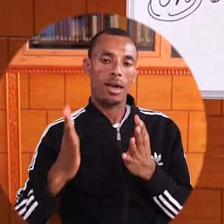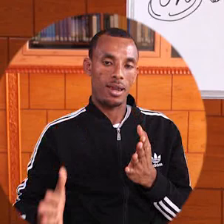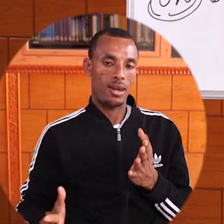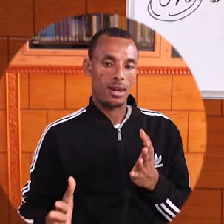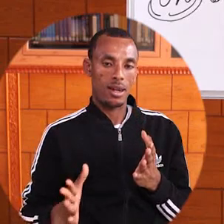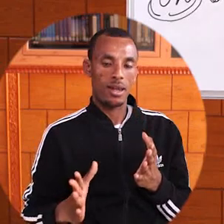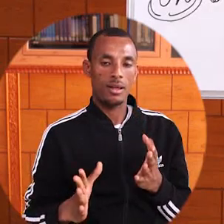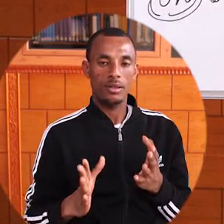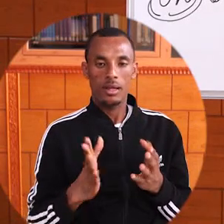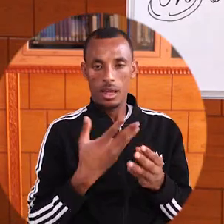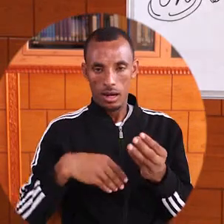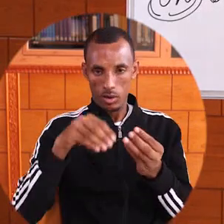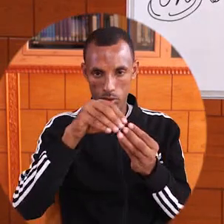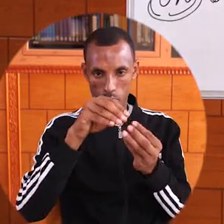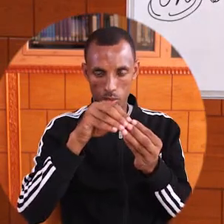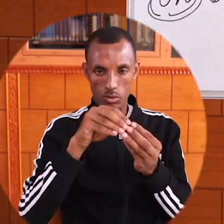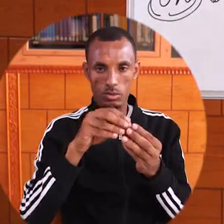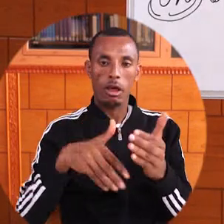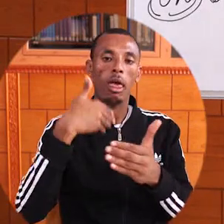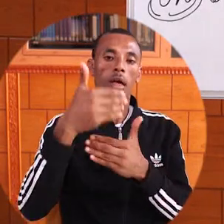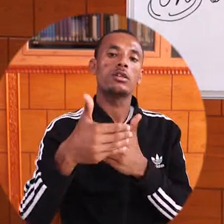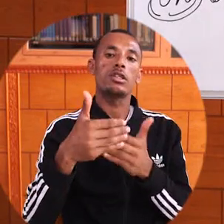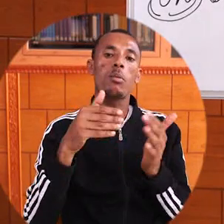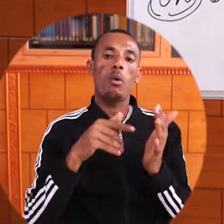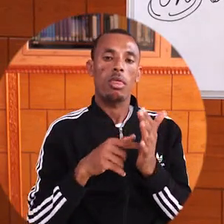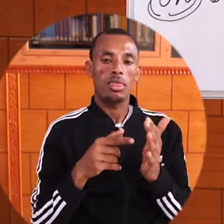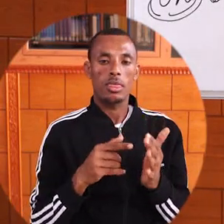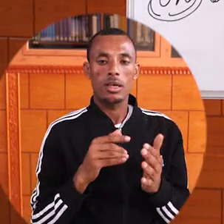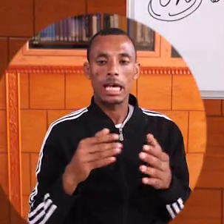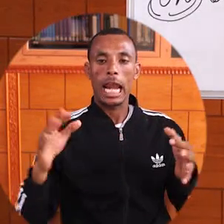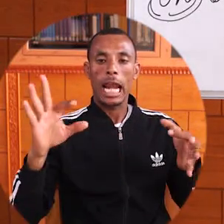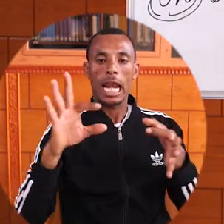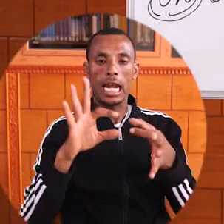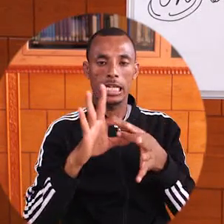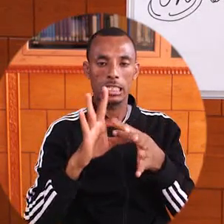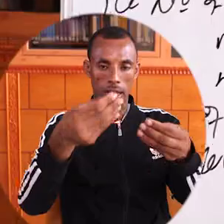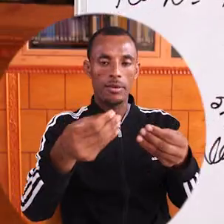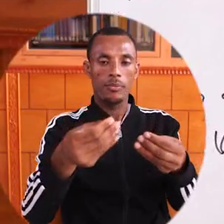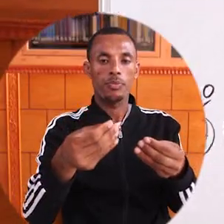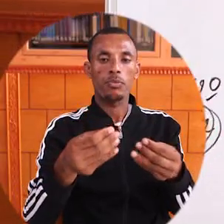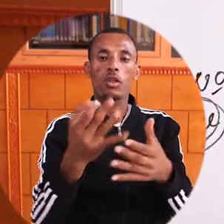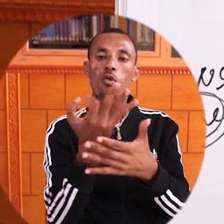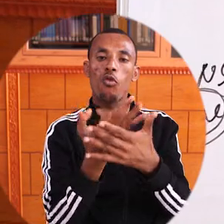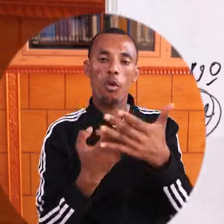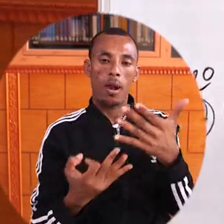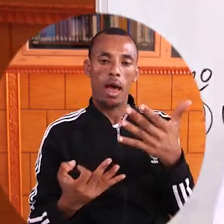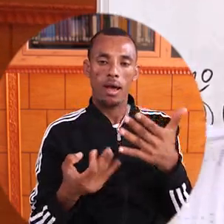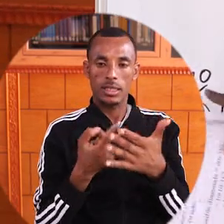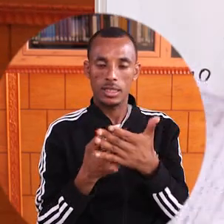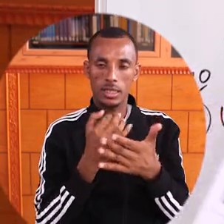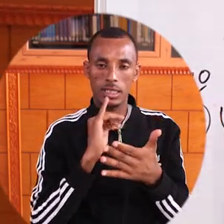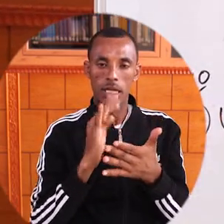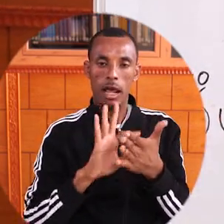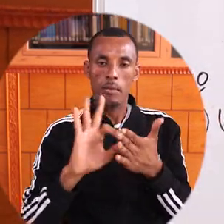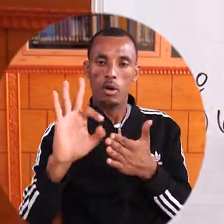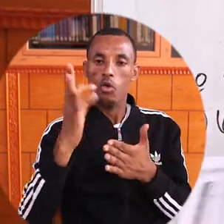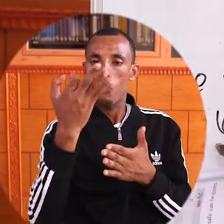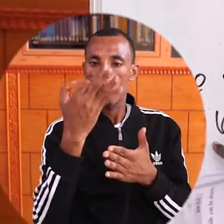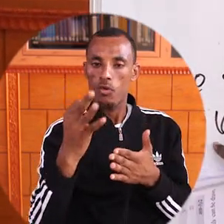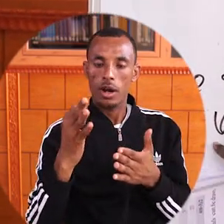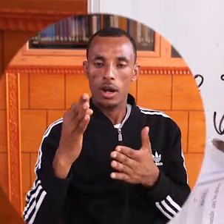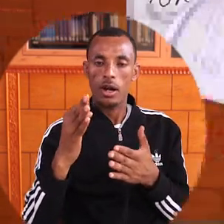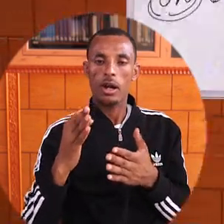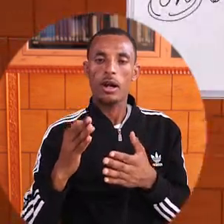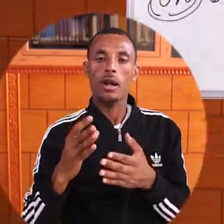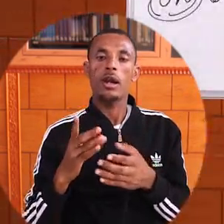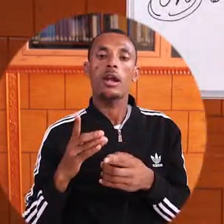And also the next point, having the relation within the given formula, this is the number of diagonal from one